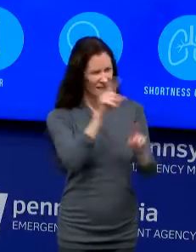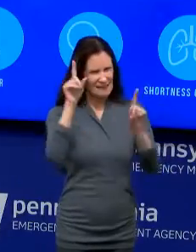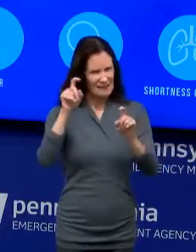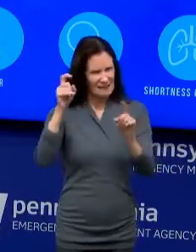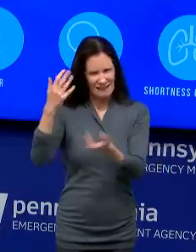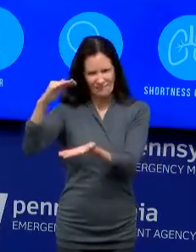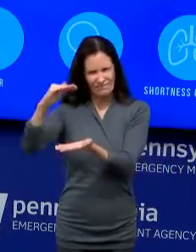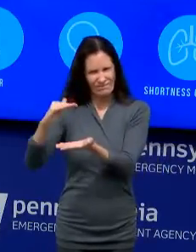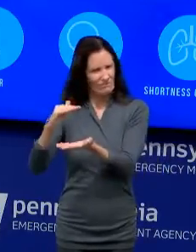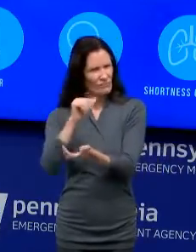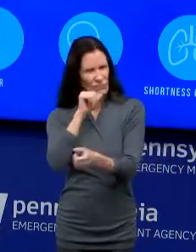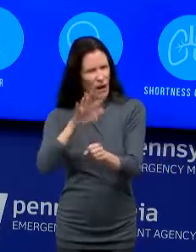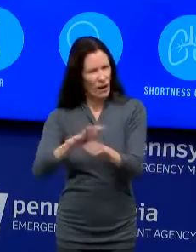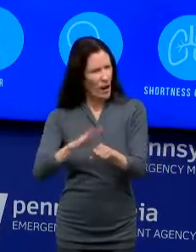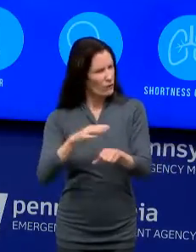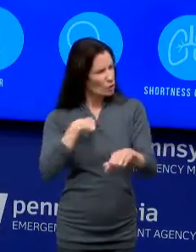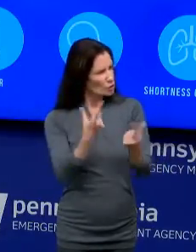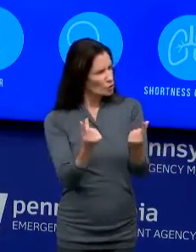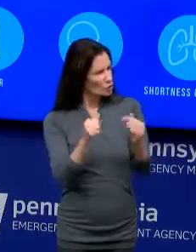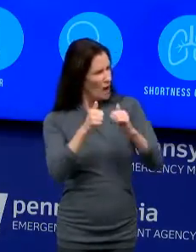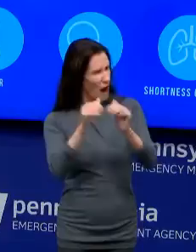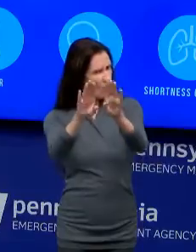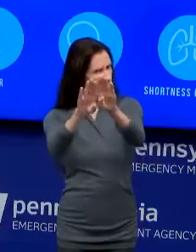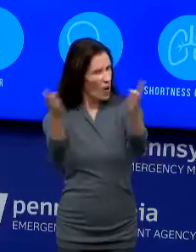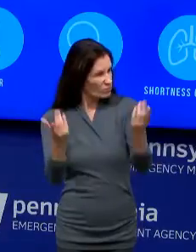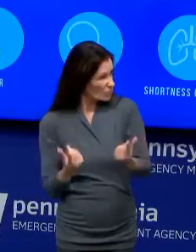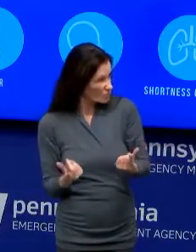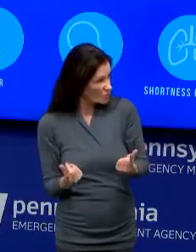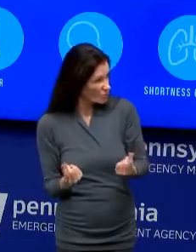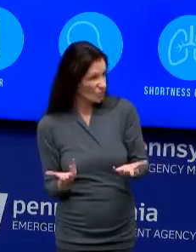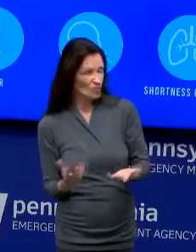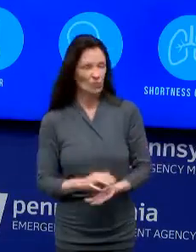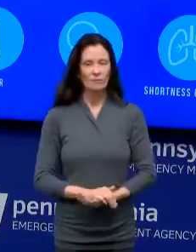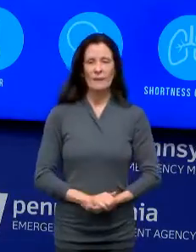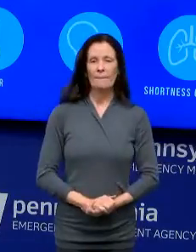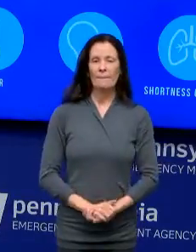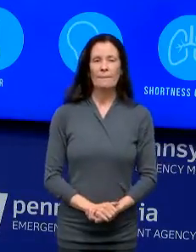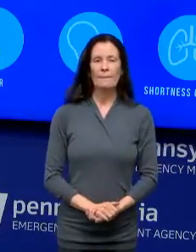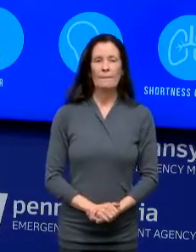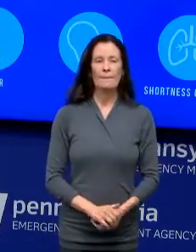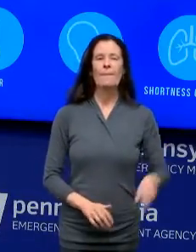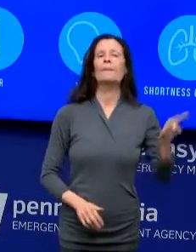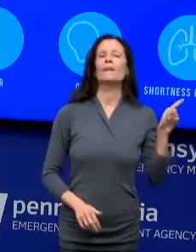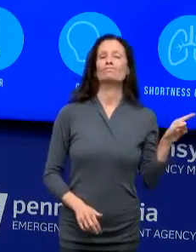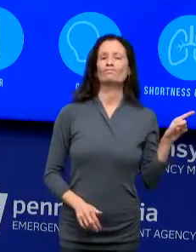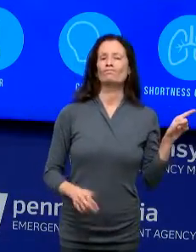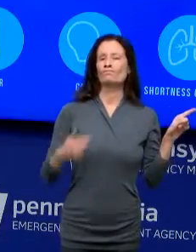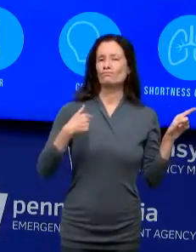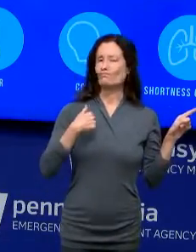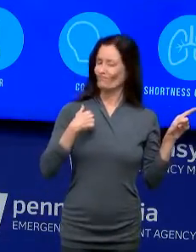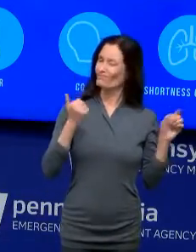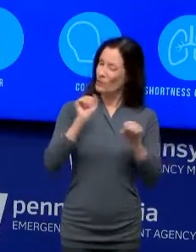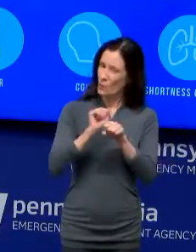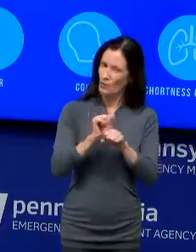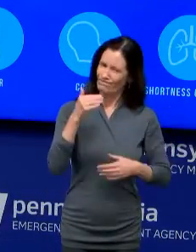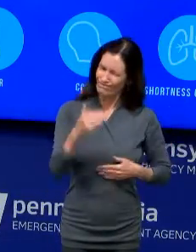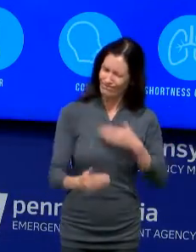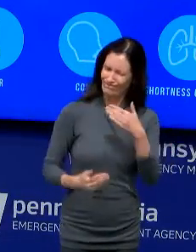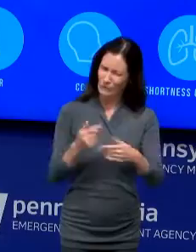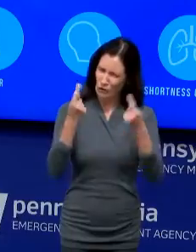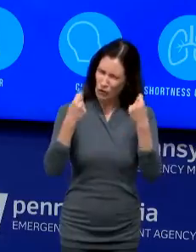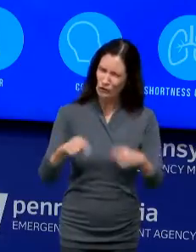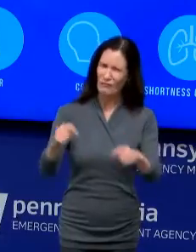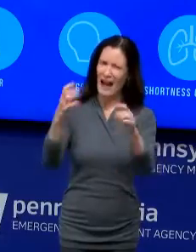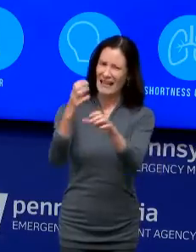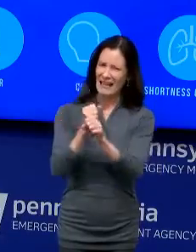state? Well, we are working on all of those factors in terms of relaxing the social distancing and